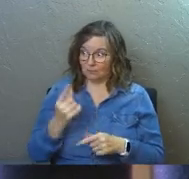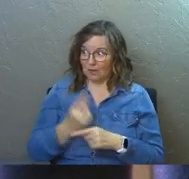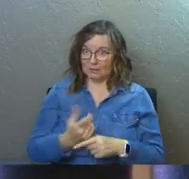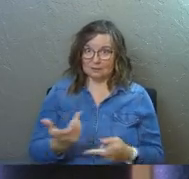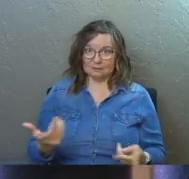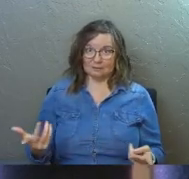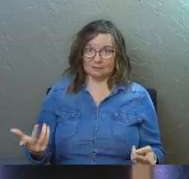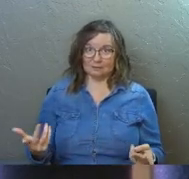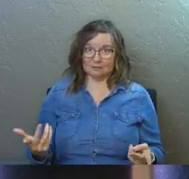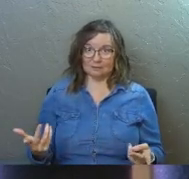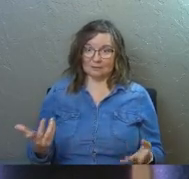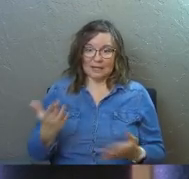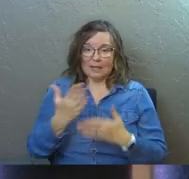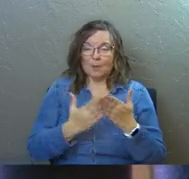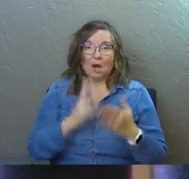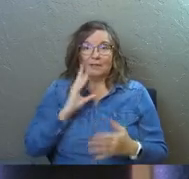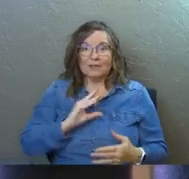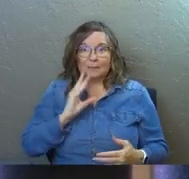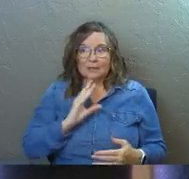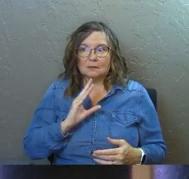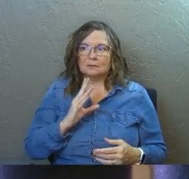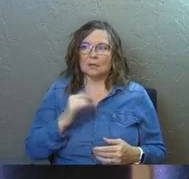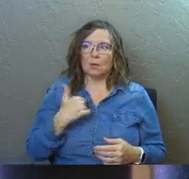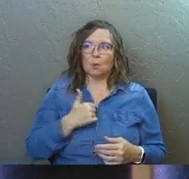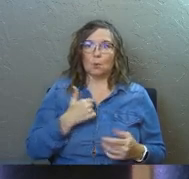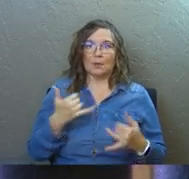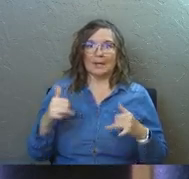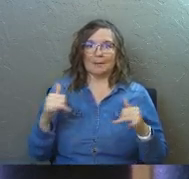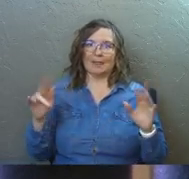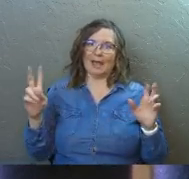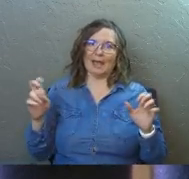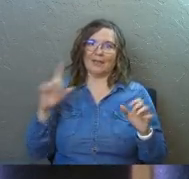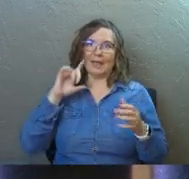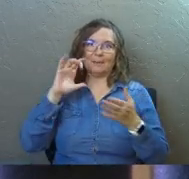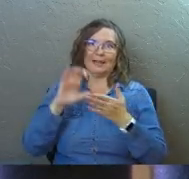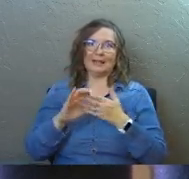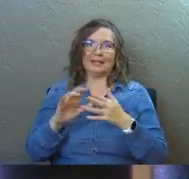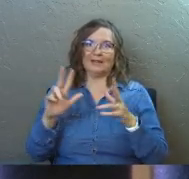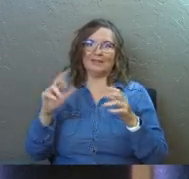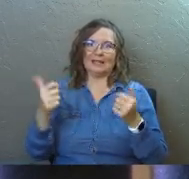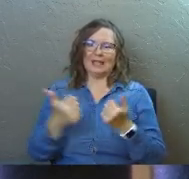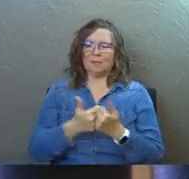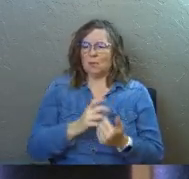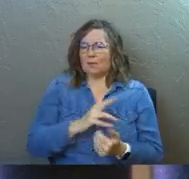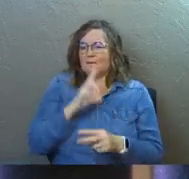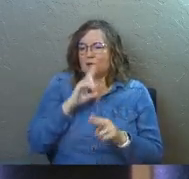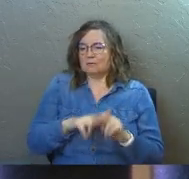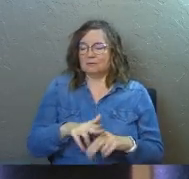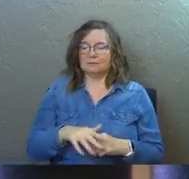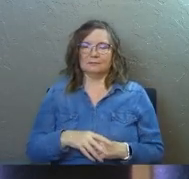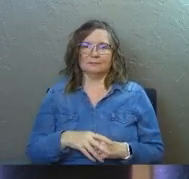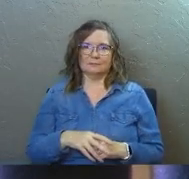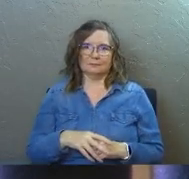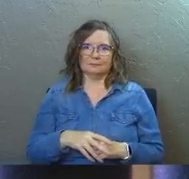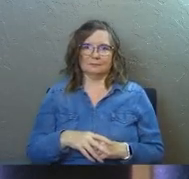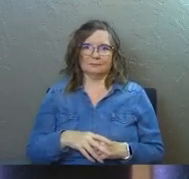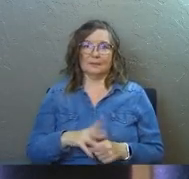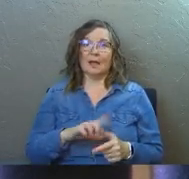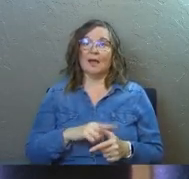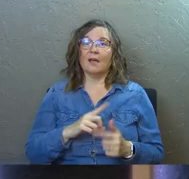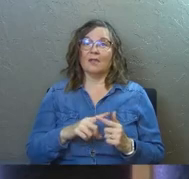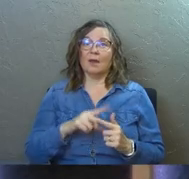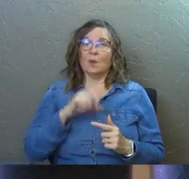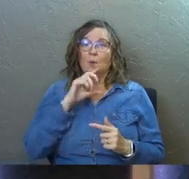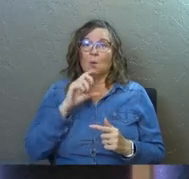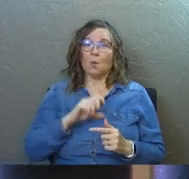Yes? That's just part of the experience. And we played that little believe game. And it was fun. And then you